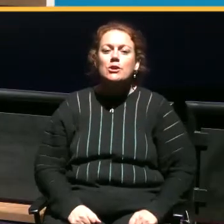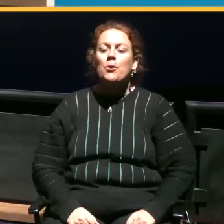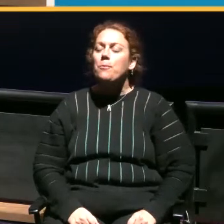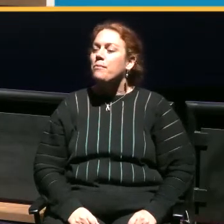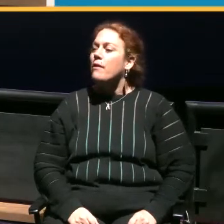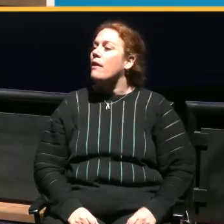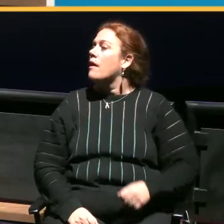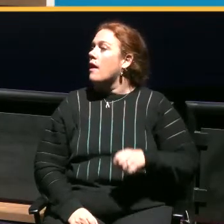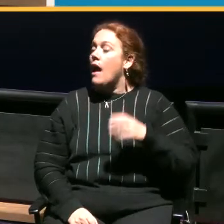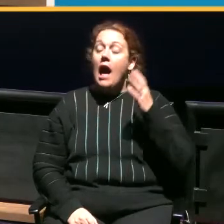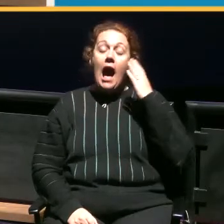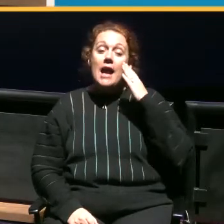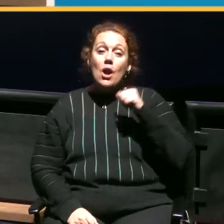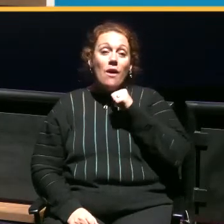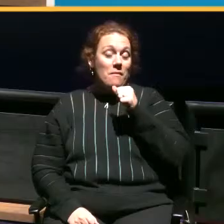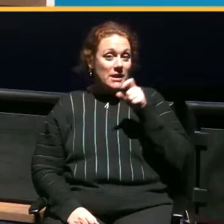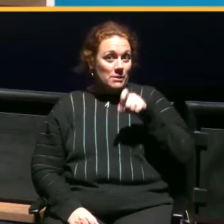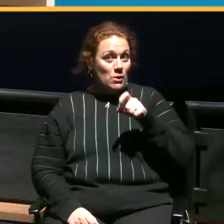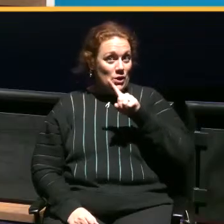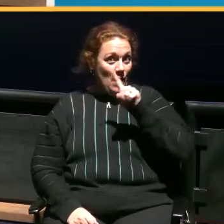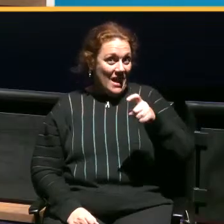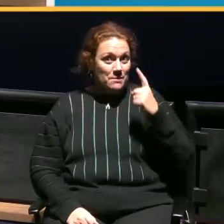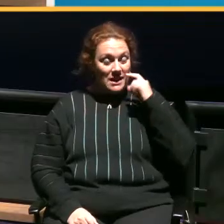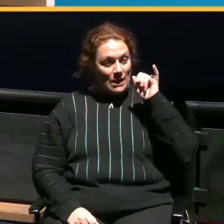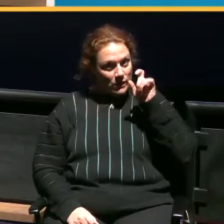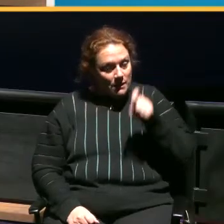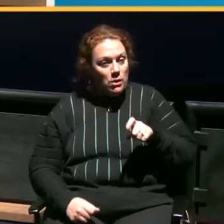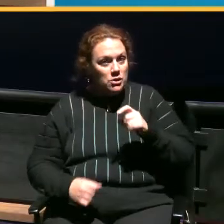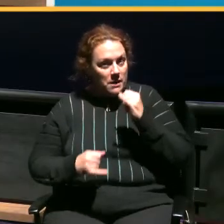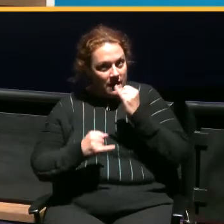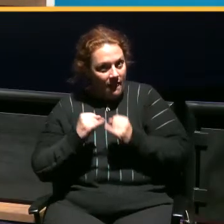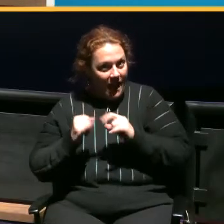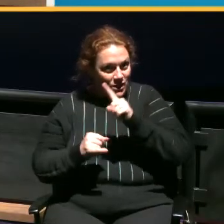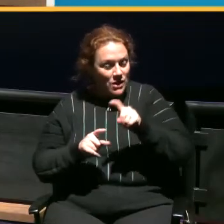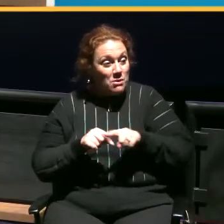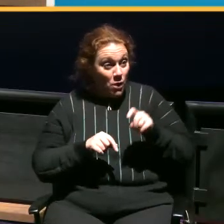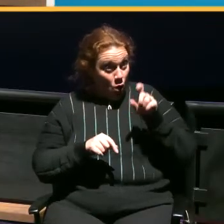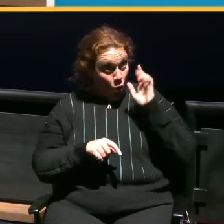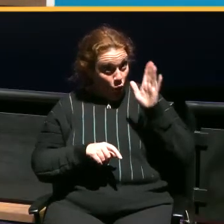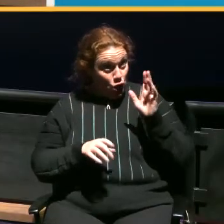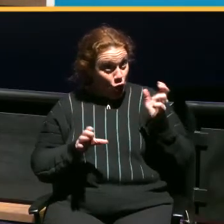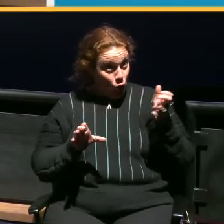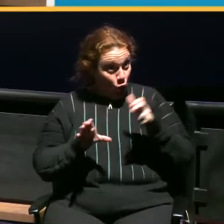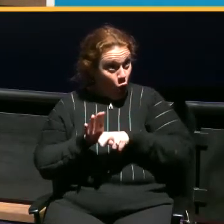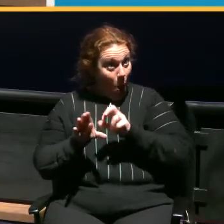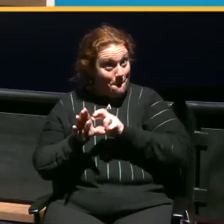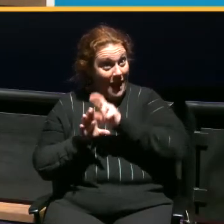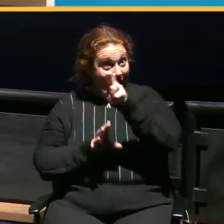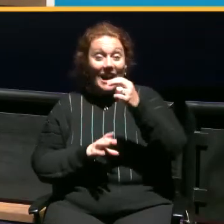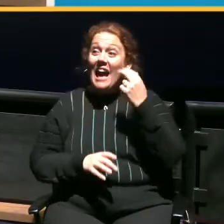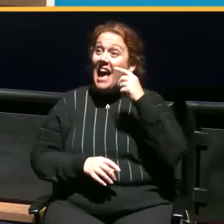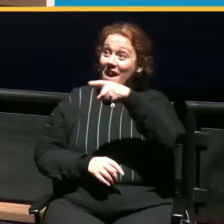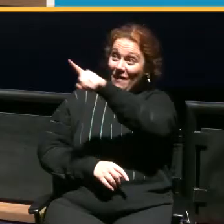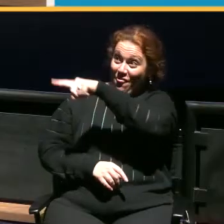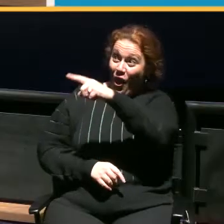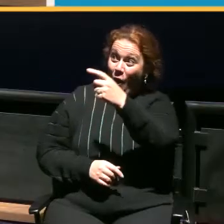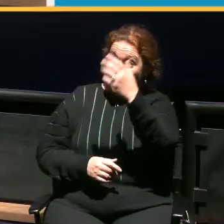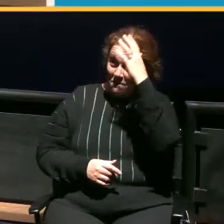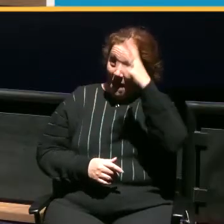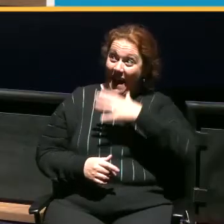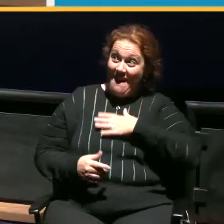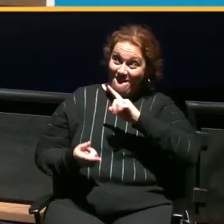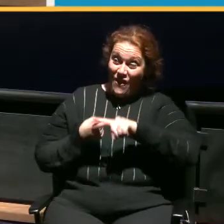I know I'm not supposed to ask this because that was meant to be the last question, but would you go back? If those guys will go with me, I'll go